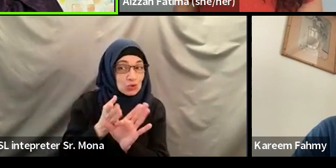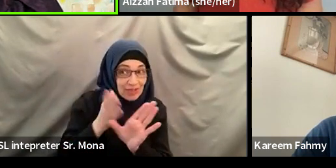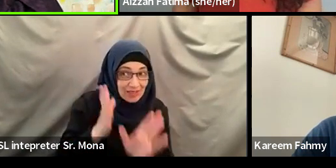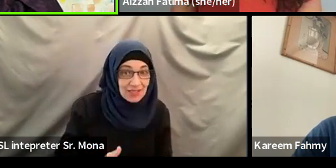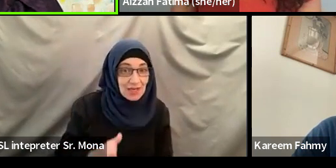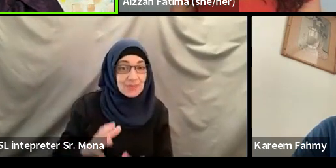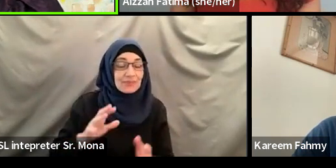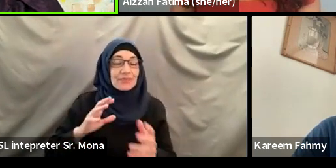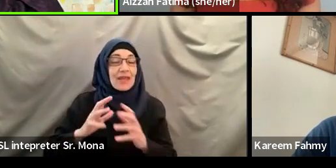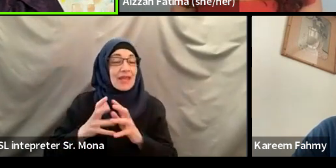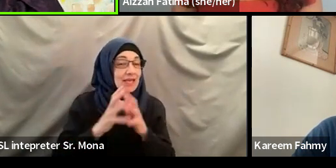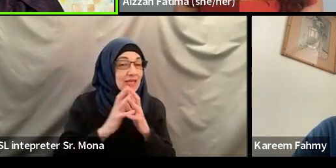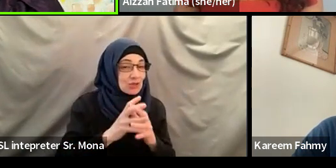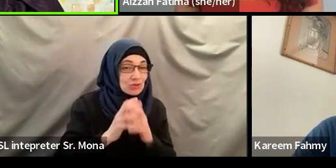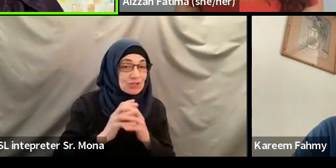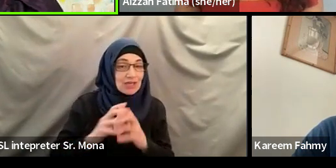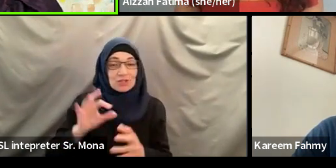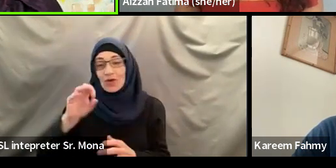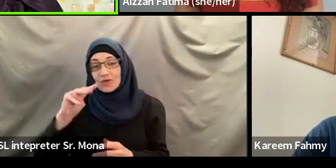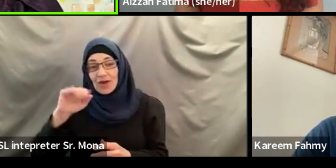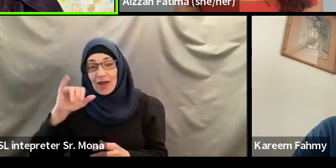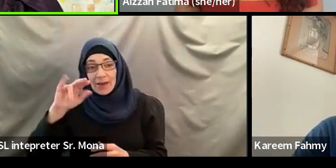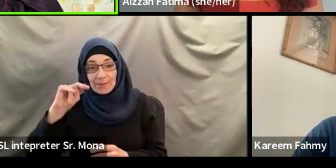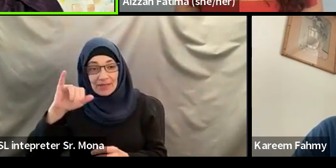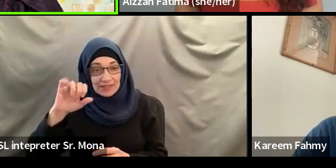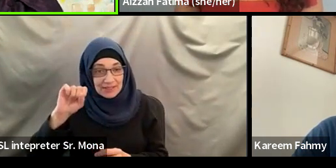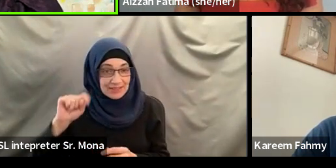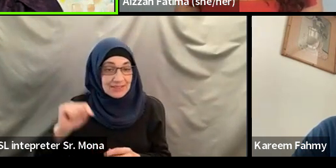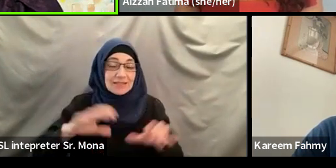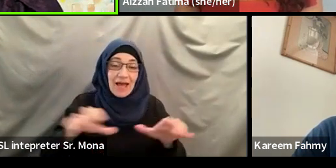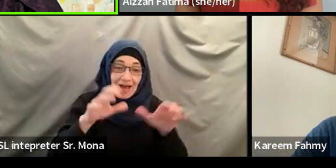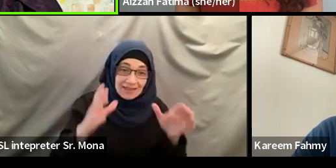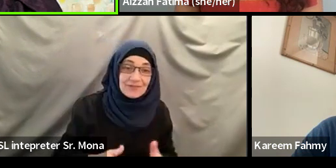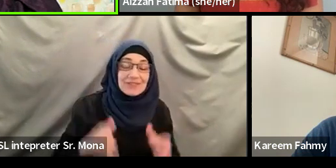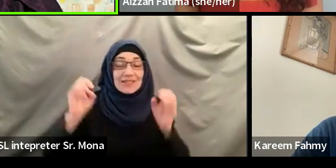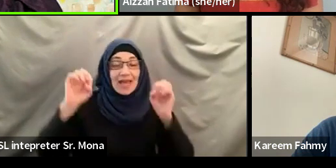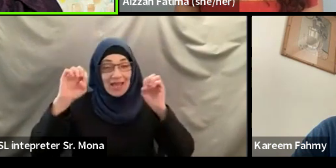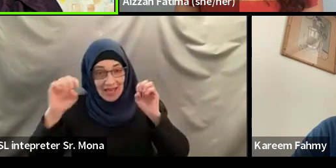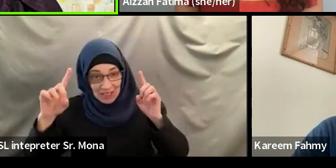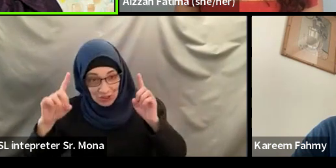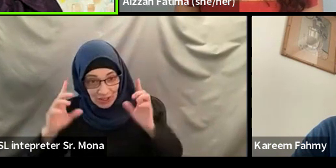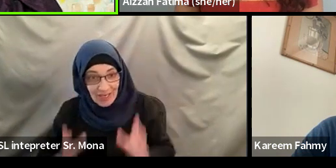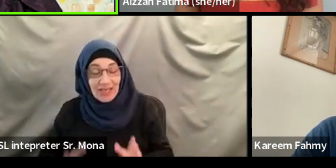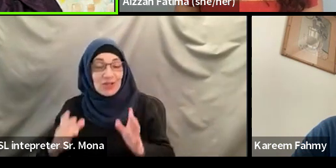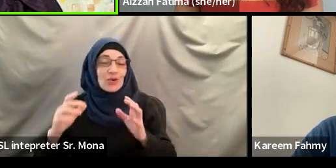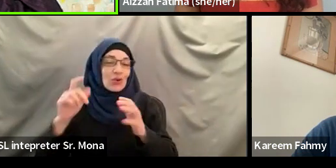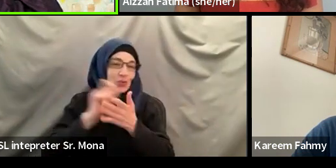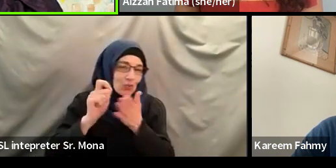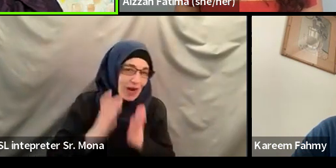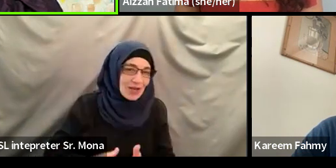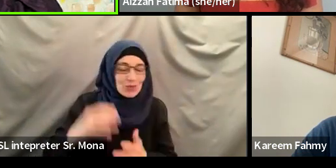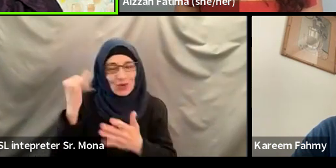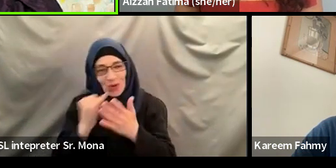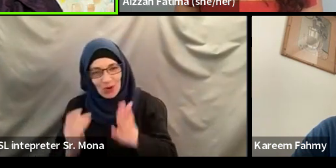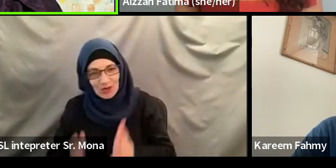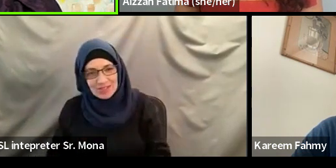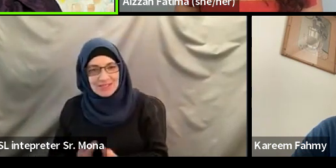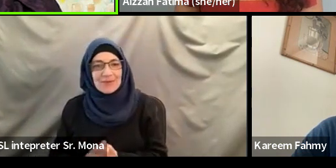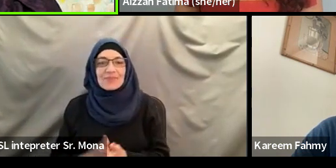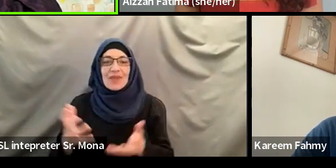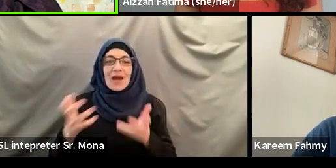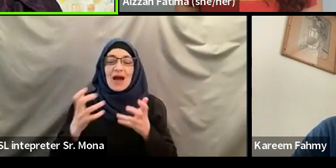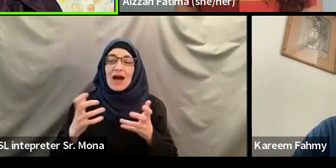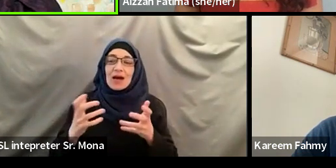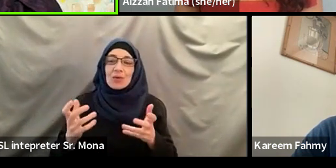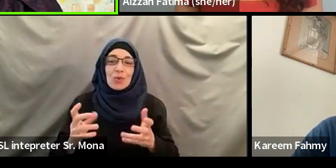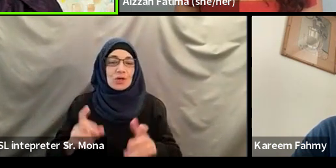intersectional feminist, activist, educator, writer, and visual artist. But I would like to begin with a land acknowledgement